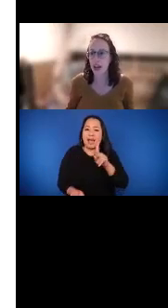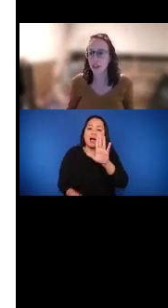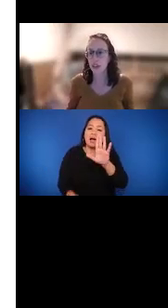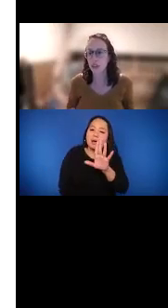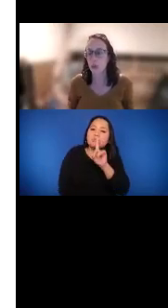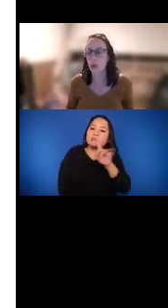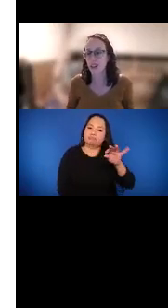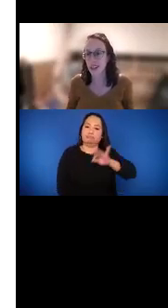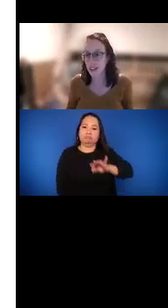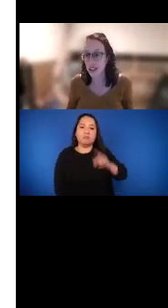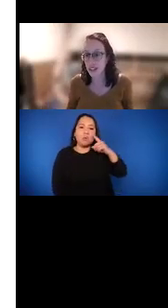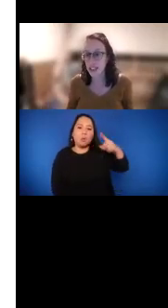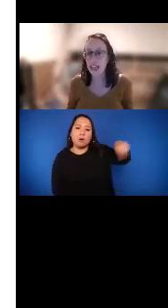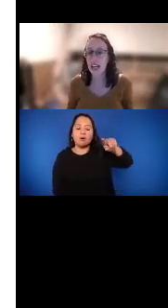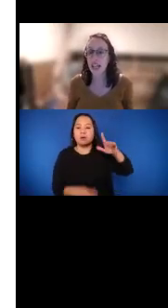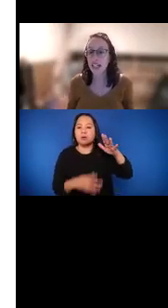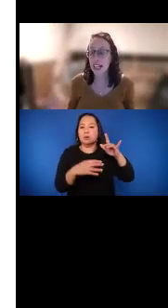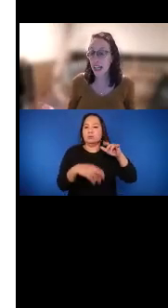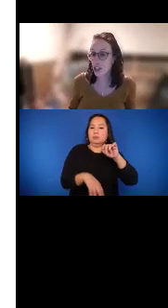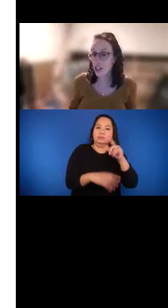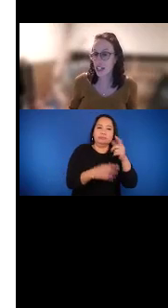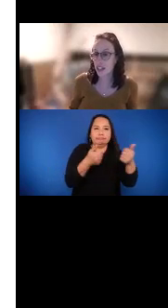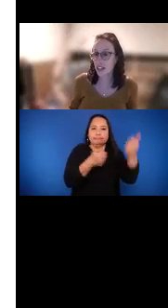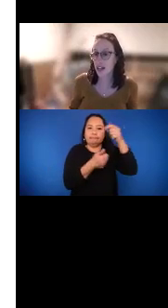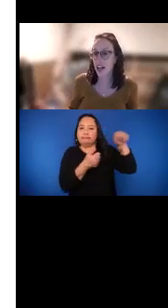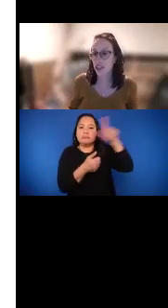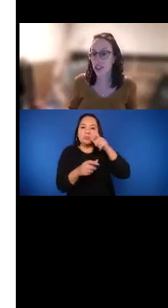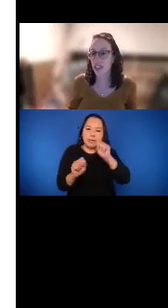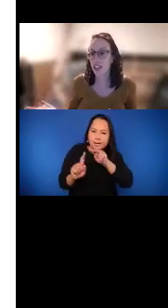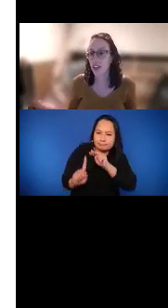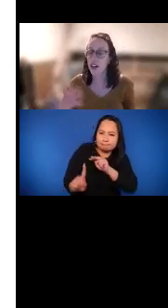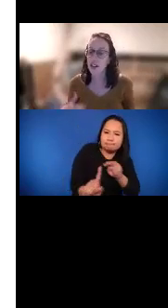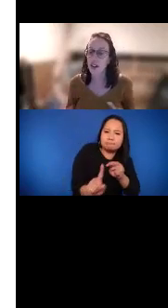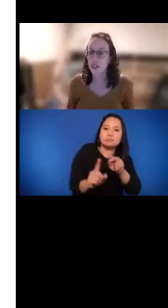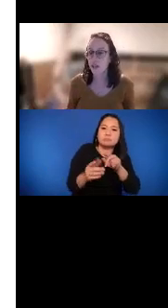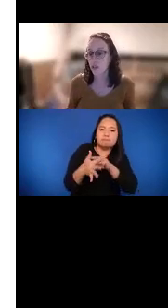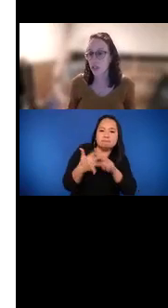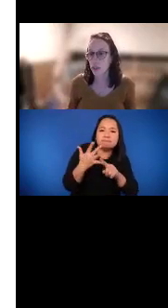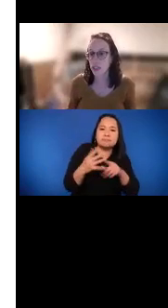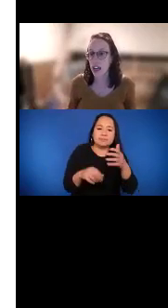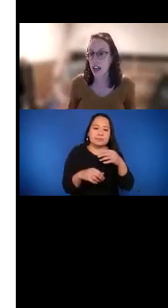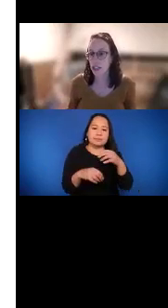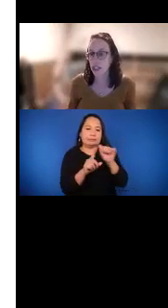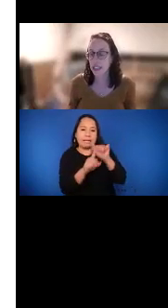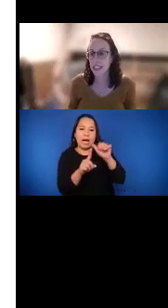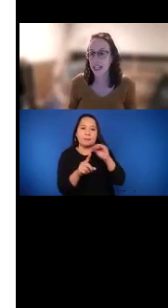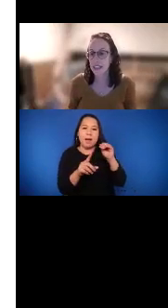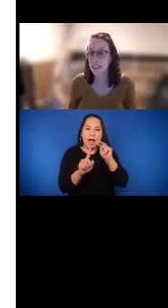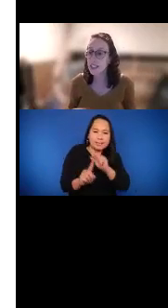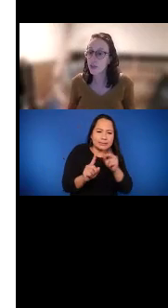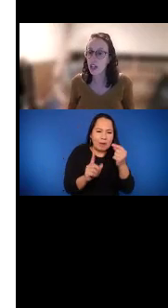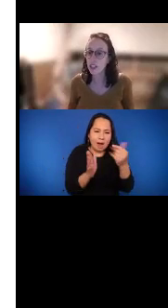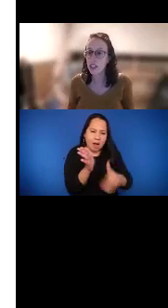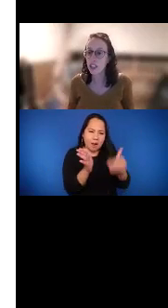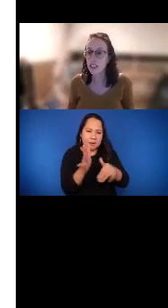different patterns to warn others. And occasionally there actually are law enforcement actions